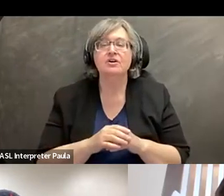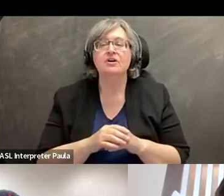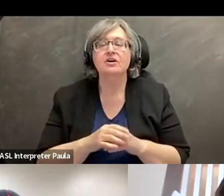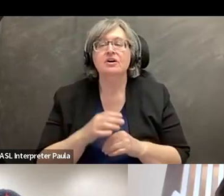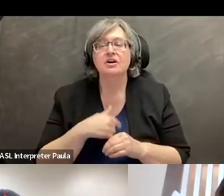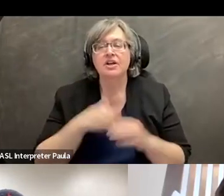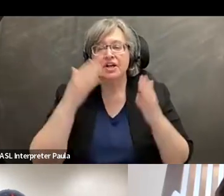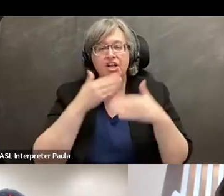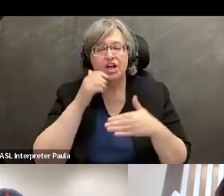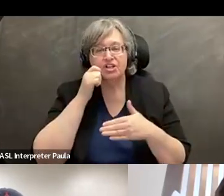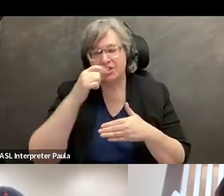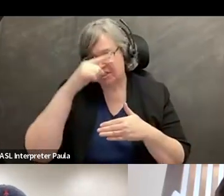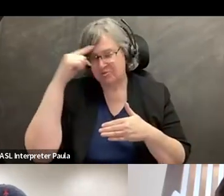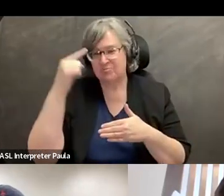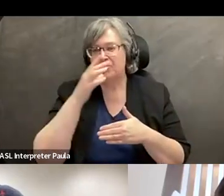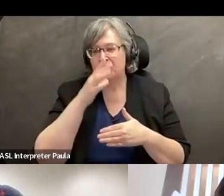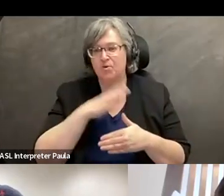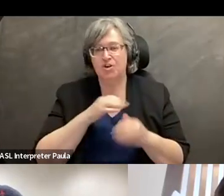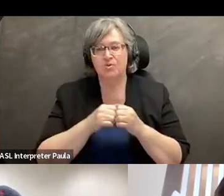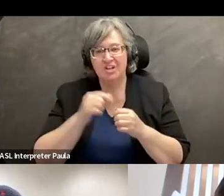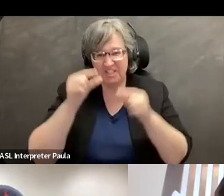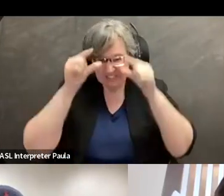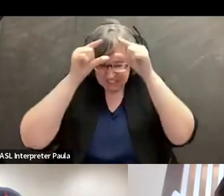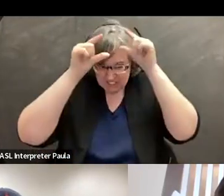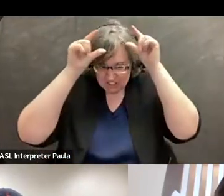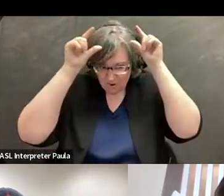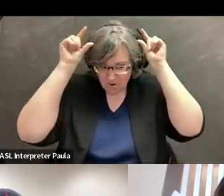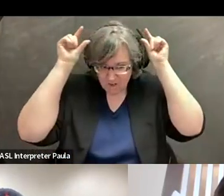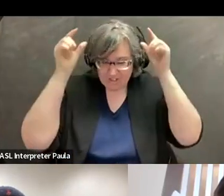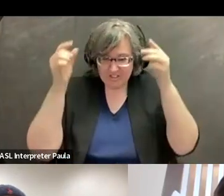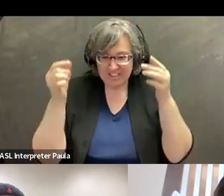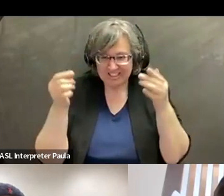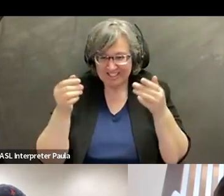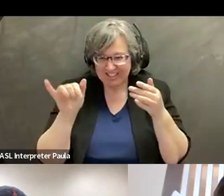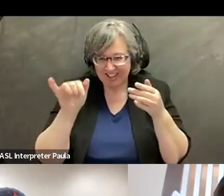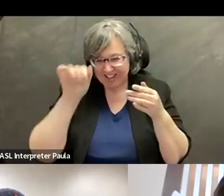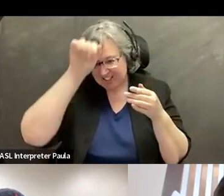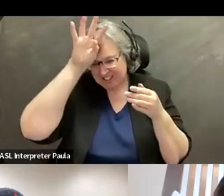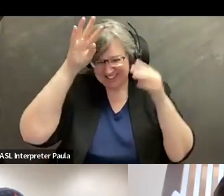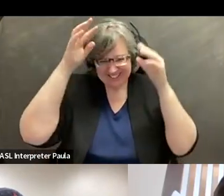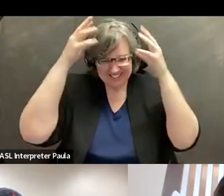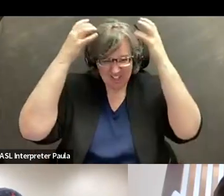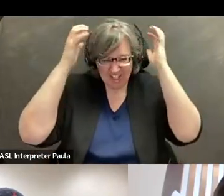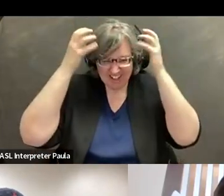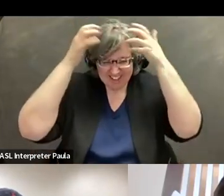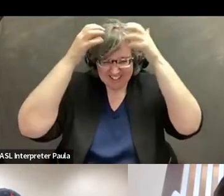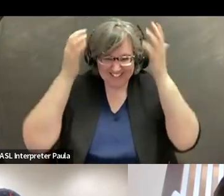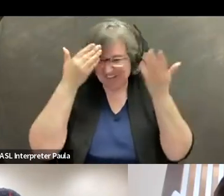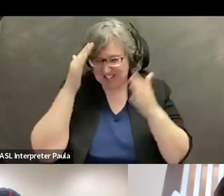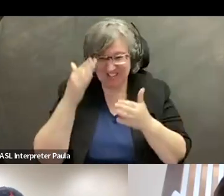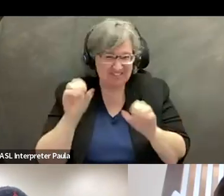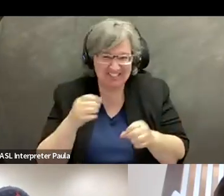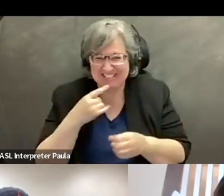a dark-skinned Black woman with short, like a curly top. I don't know if we can